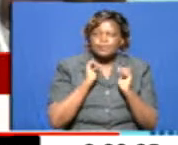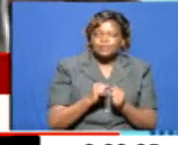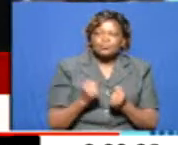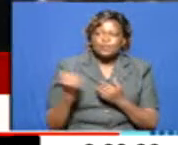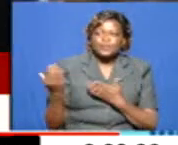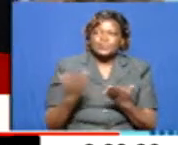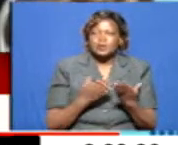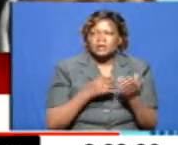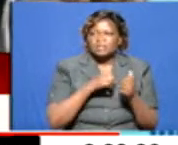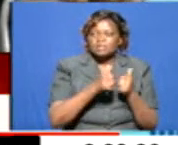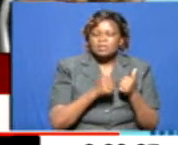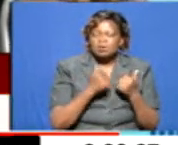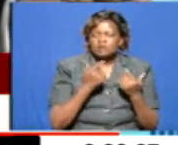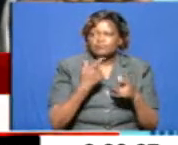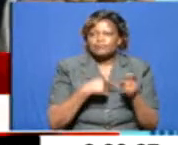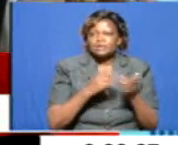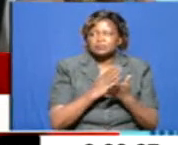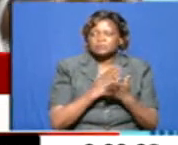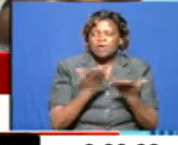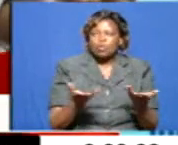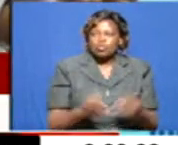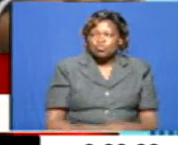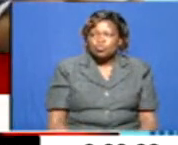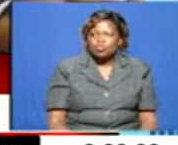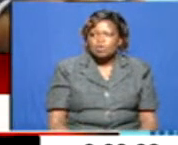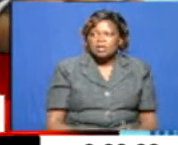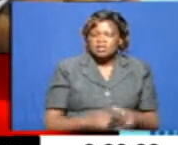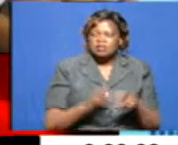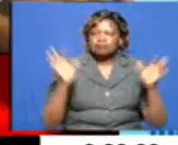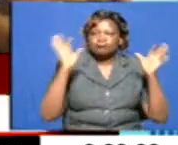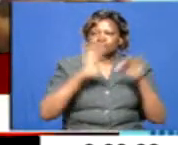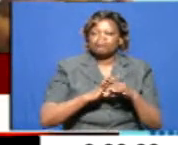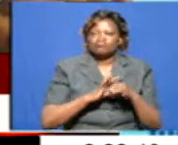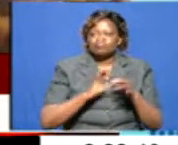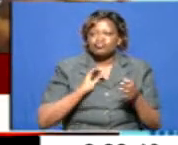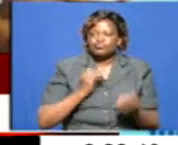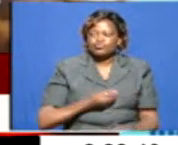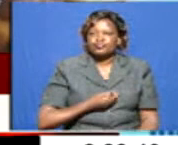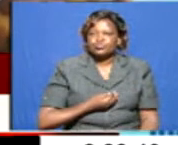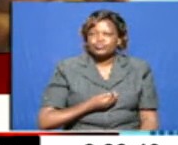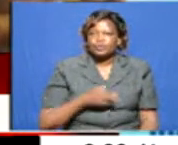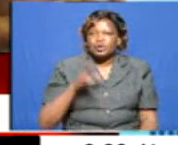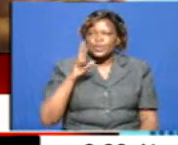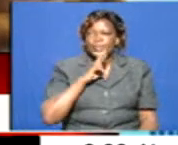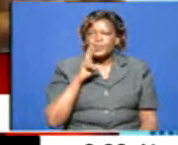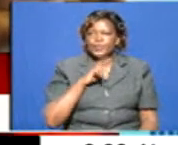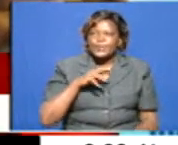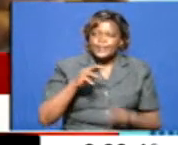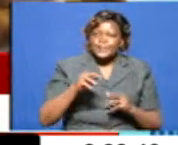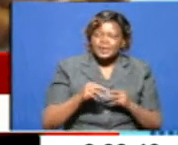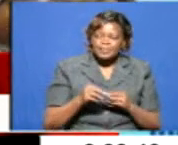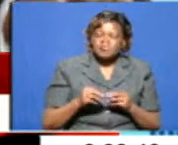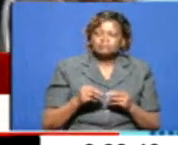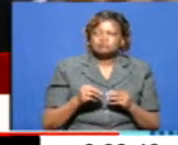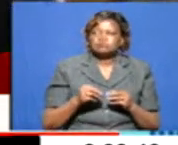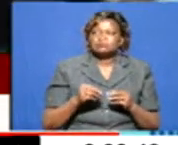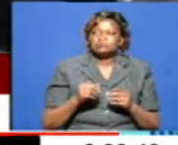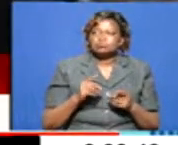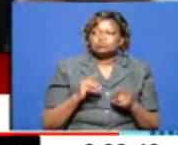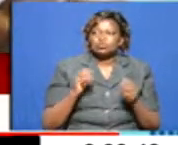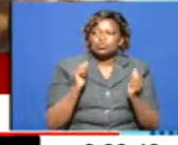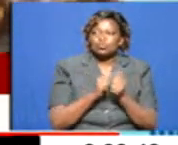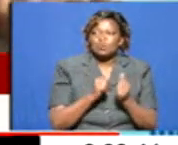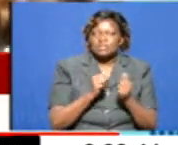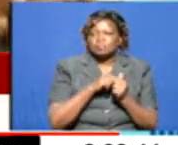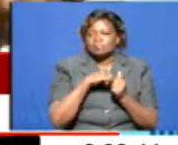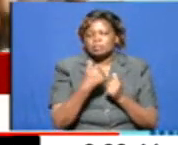insights from that segment and combine our risk management expertise with the insights